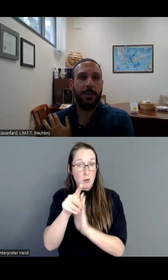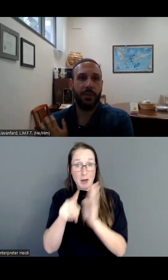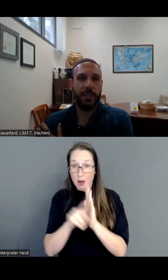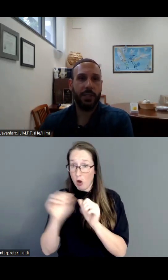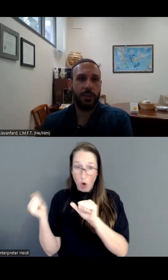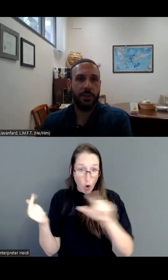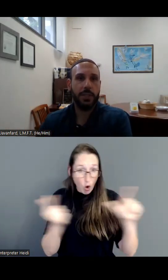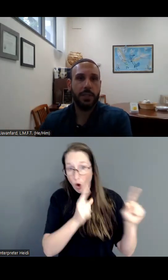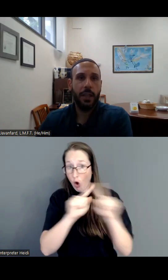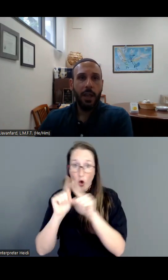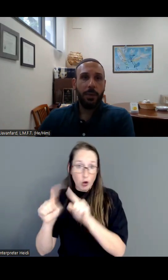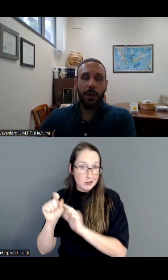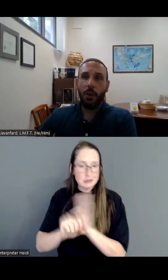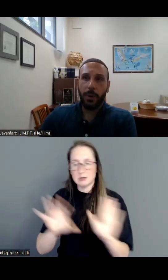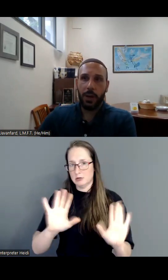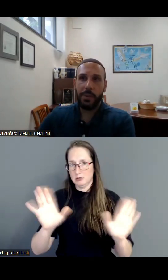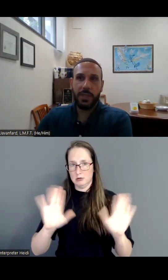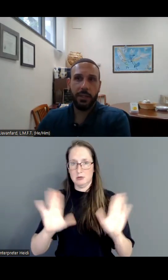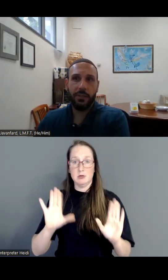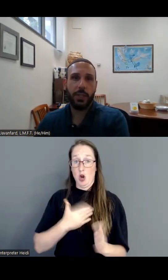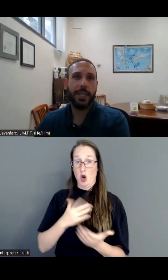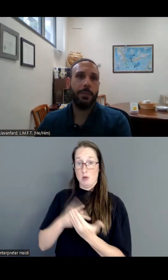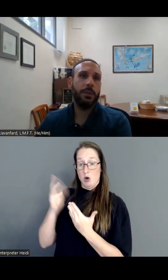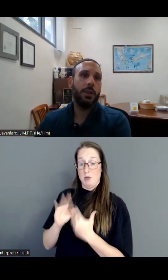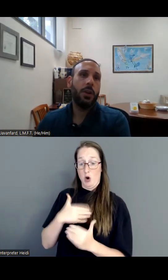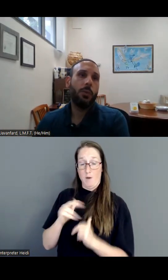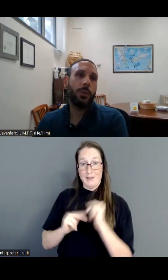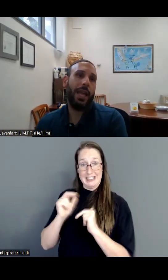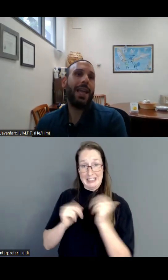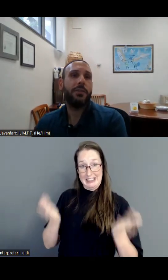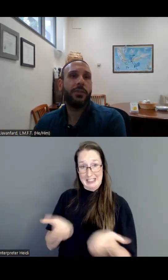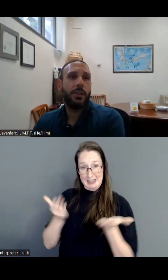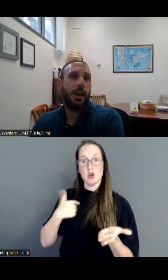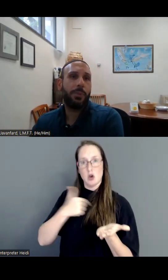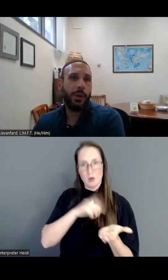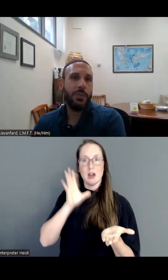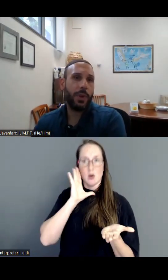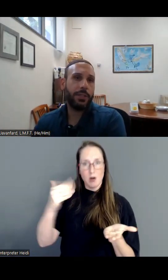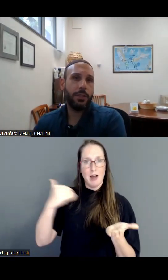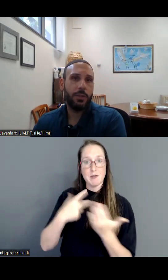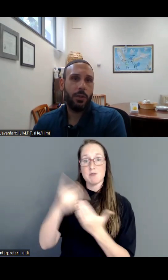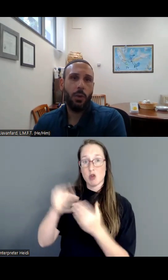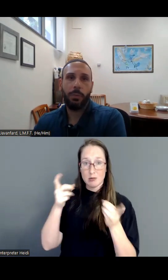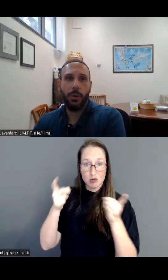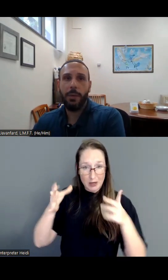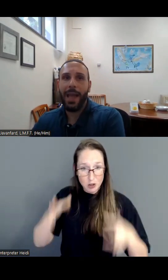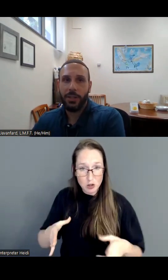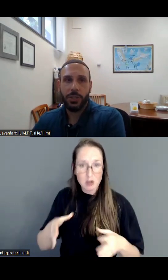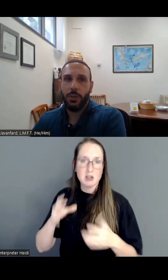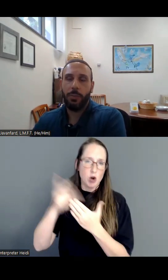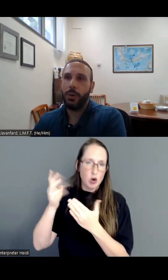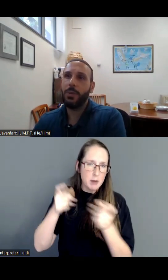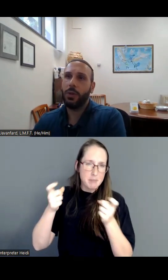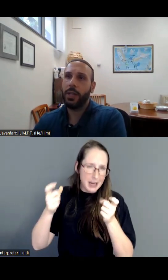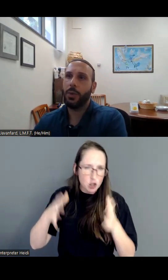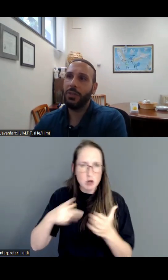all types of residential services. But in our program and facility, for example, we will have a program director or a program manager